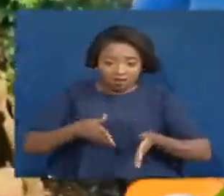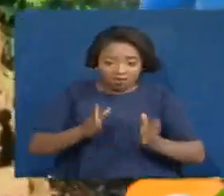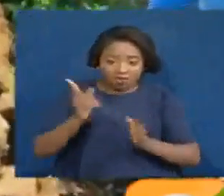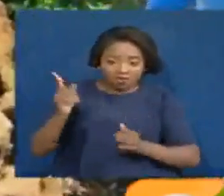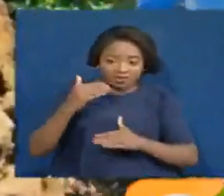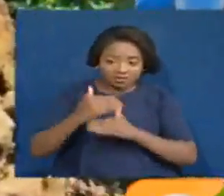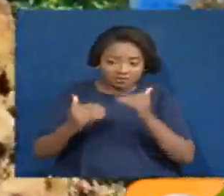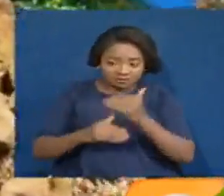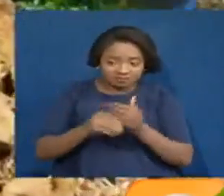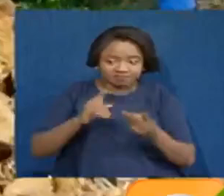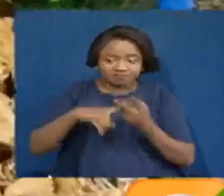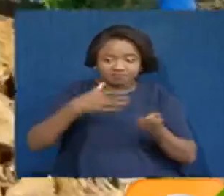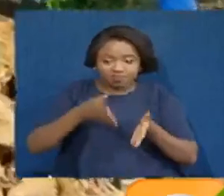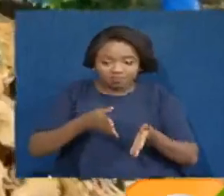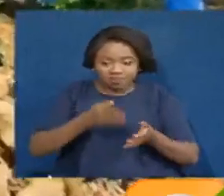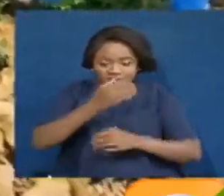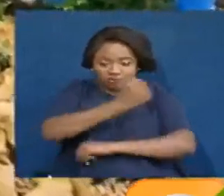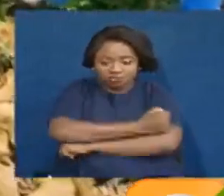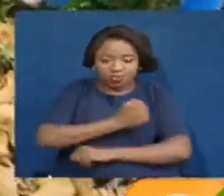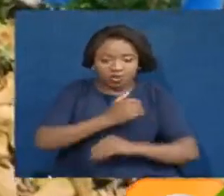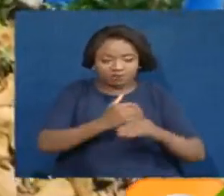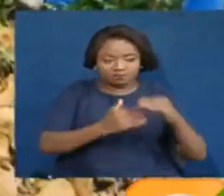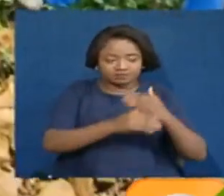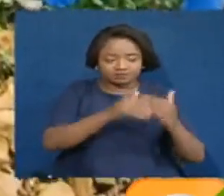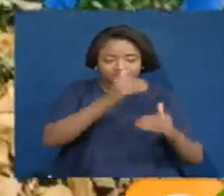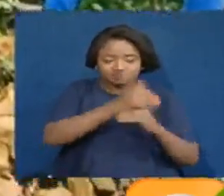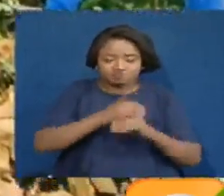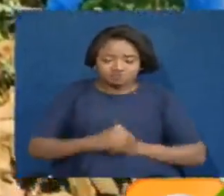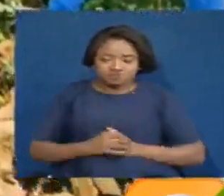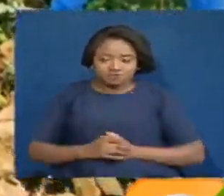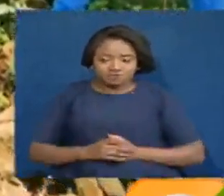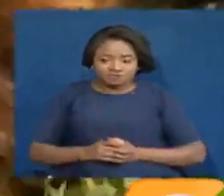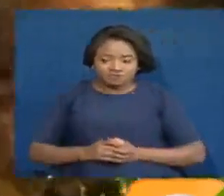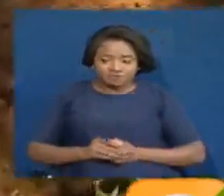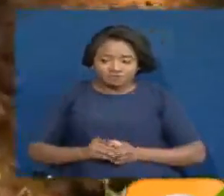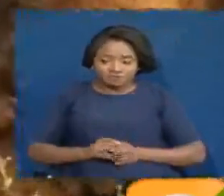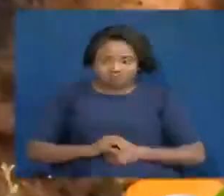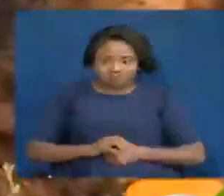school construction. Bonface Barasa, Citizen TV.